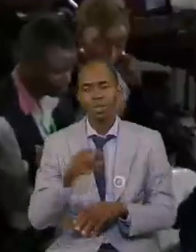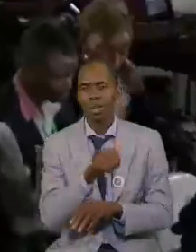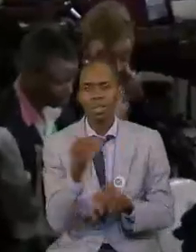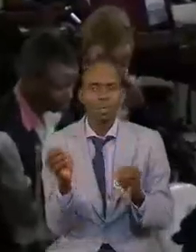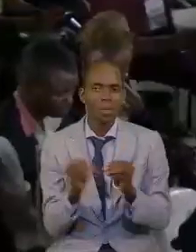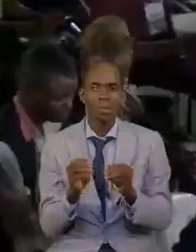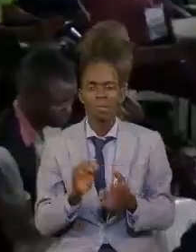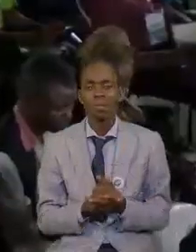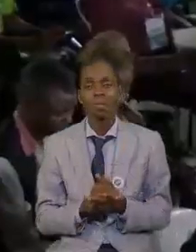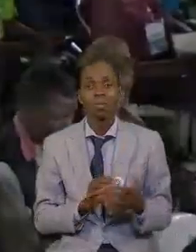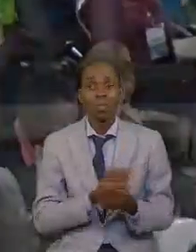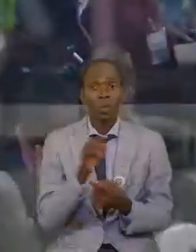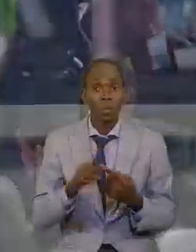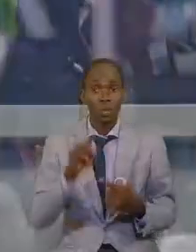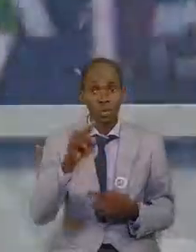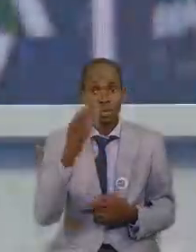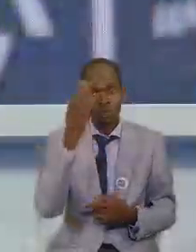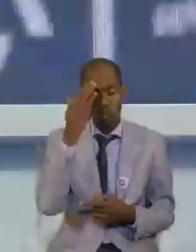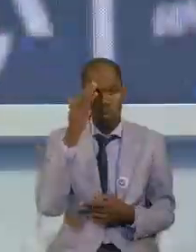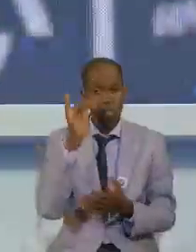When you know that you know,